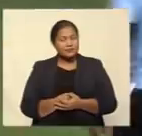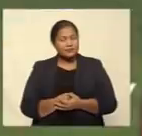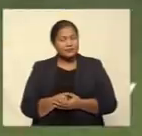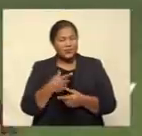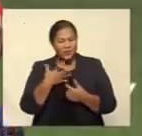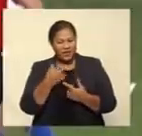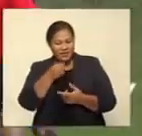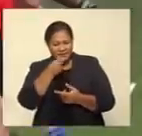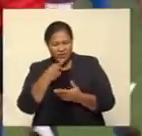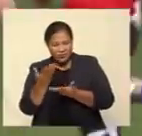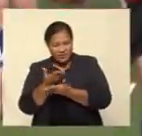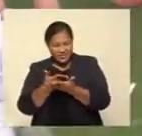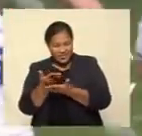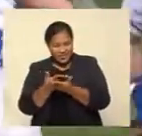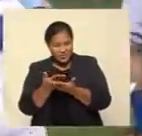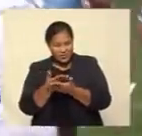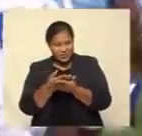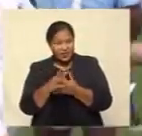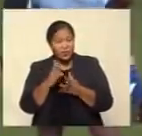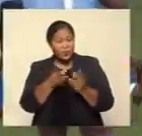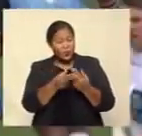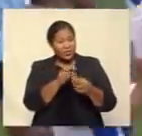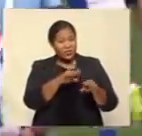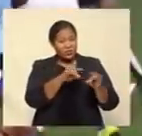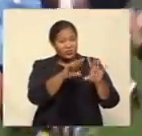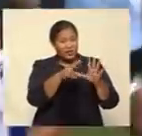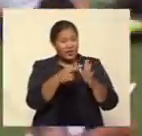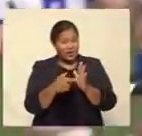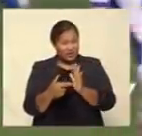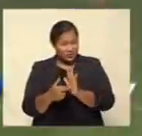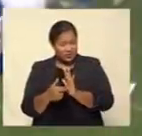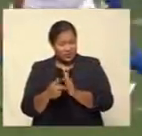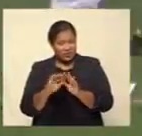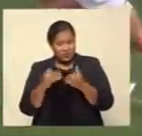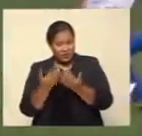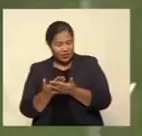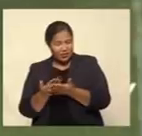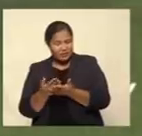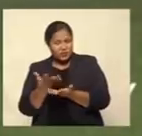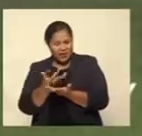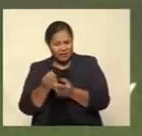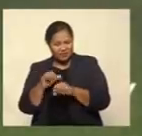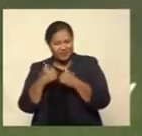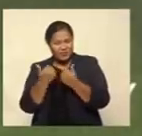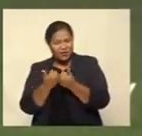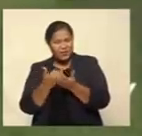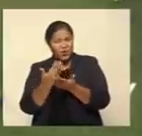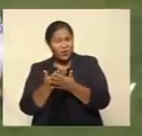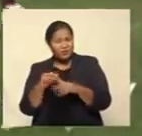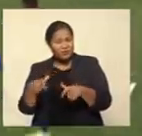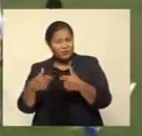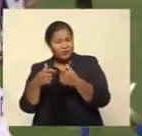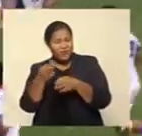revolves around Australia and New Zealand reaching agreement on the competition for